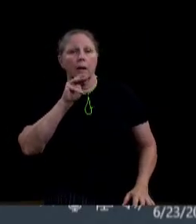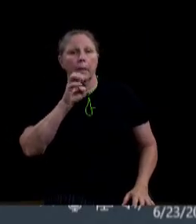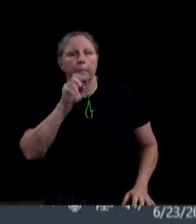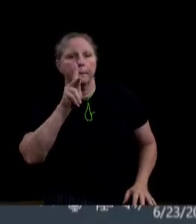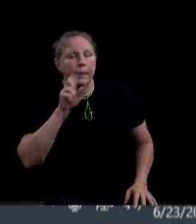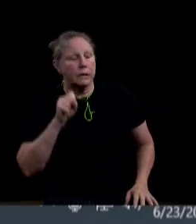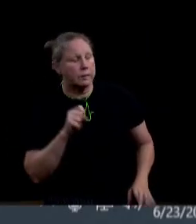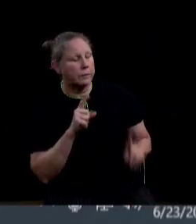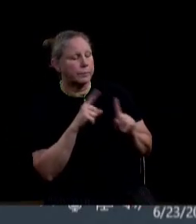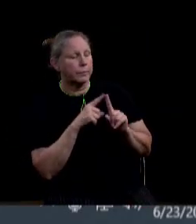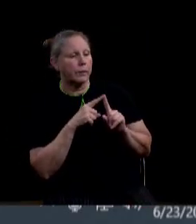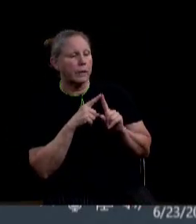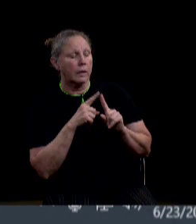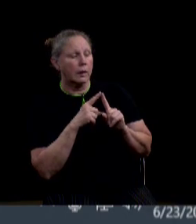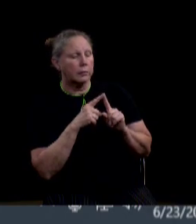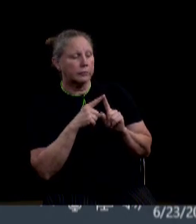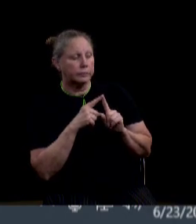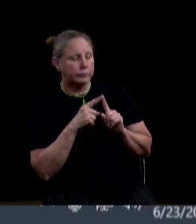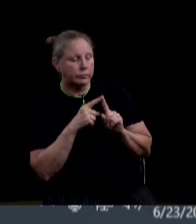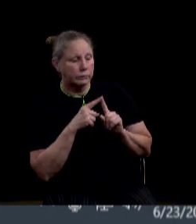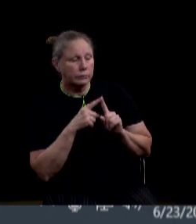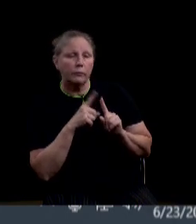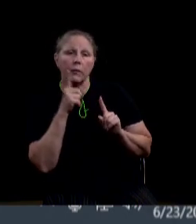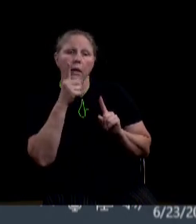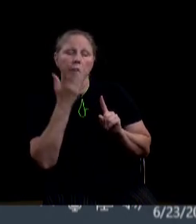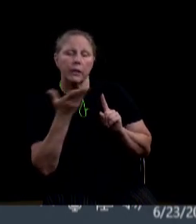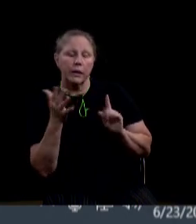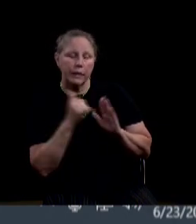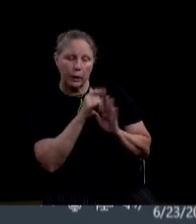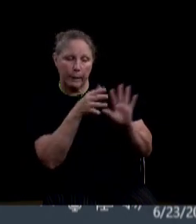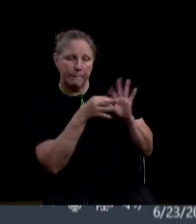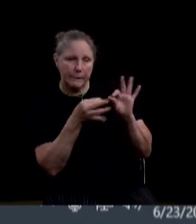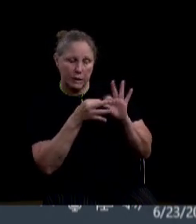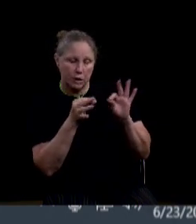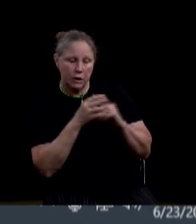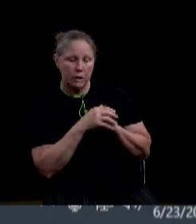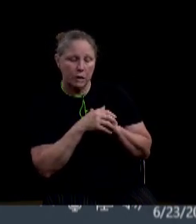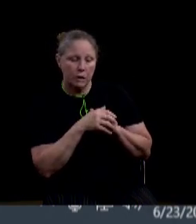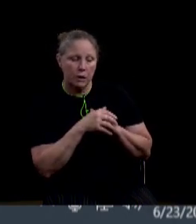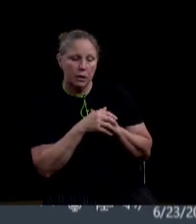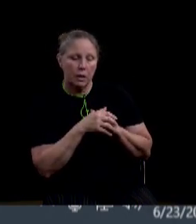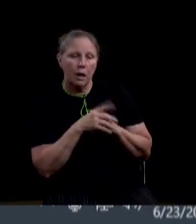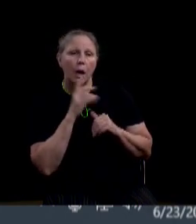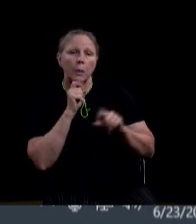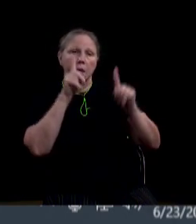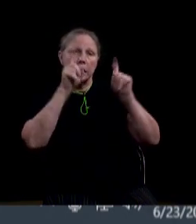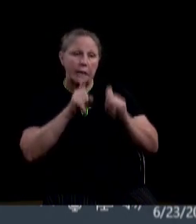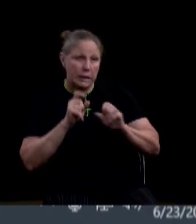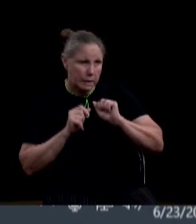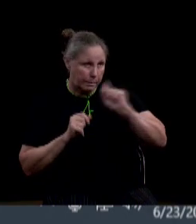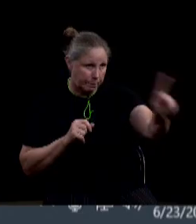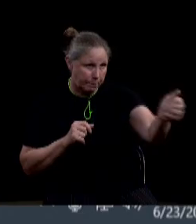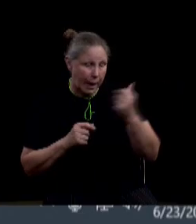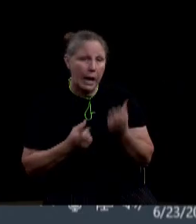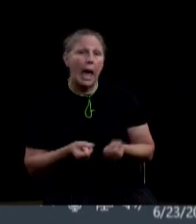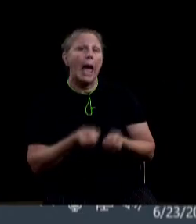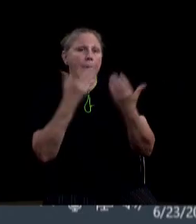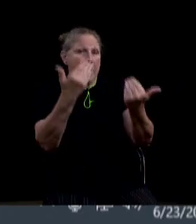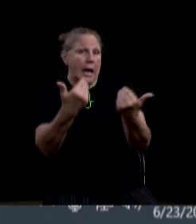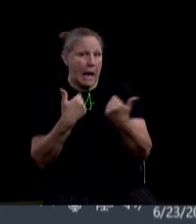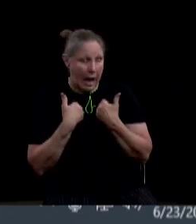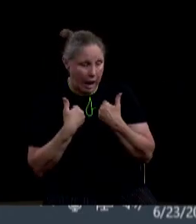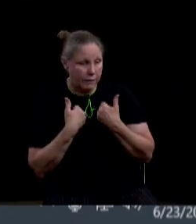things you mentioned was the positivity rate, and Mayor, you just referenced that, and you said that's between 8